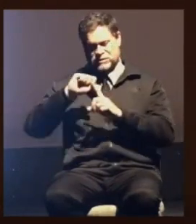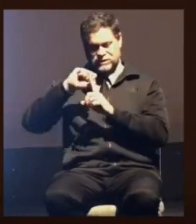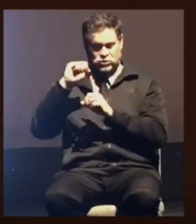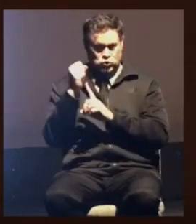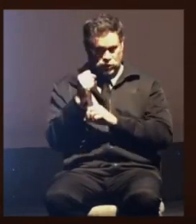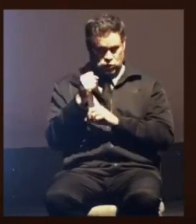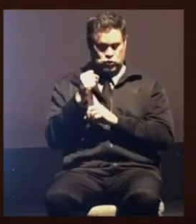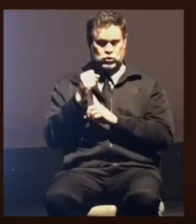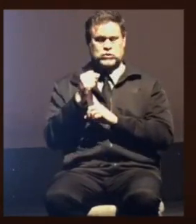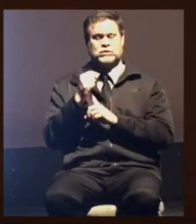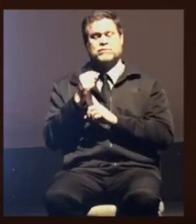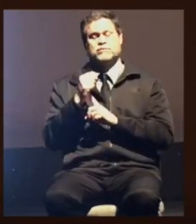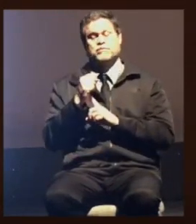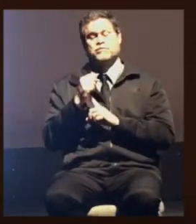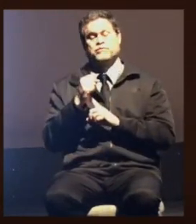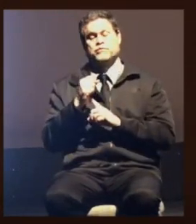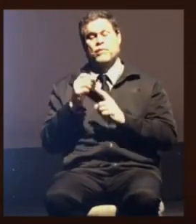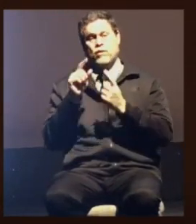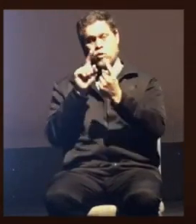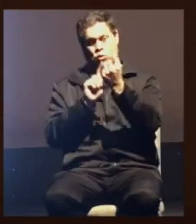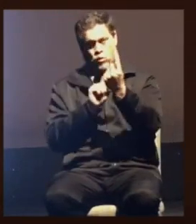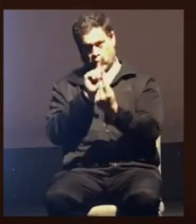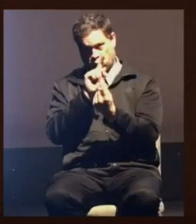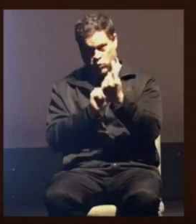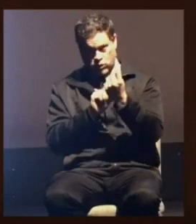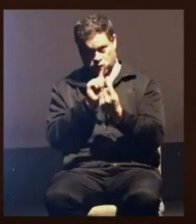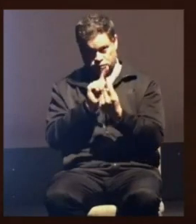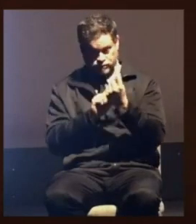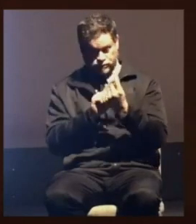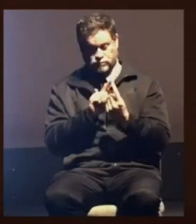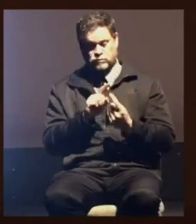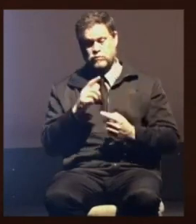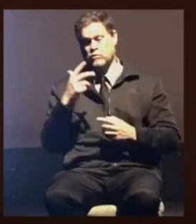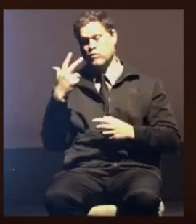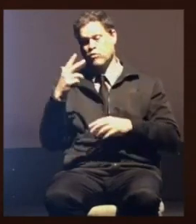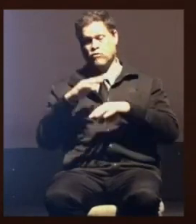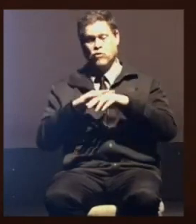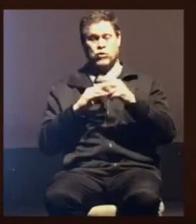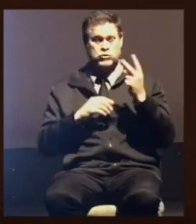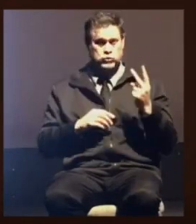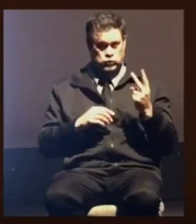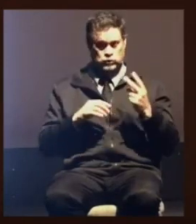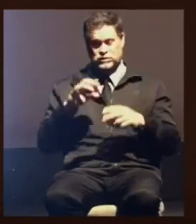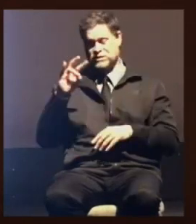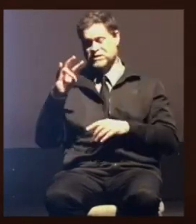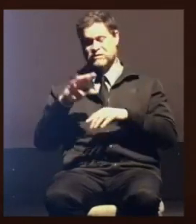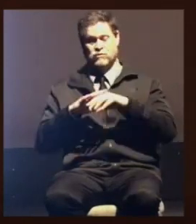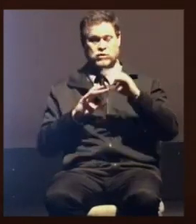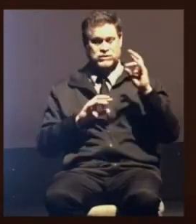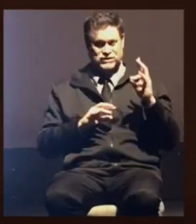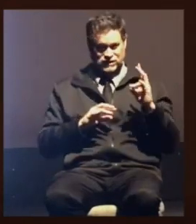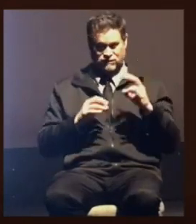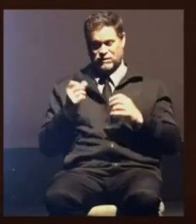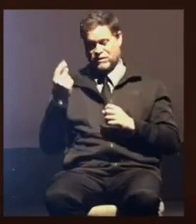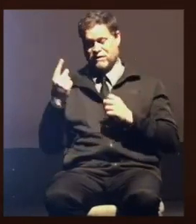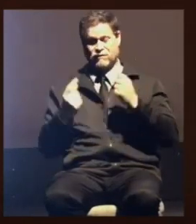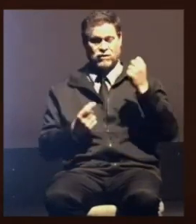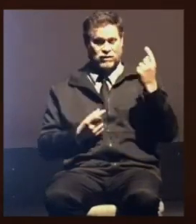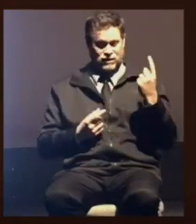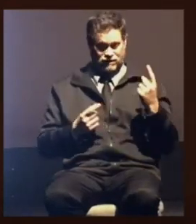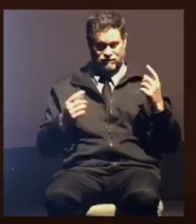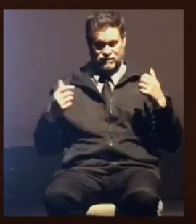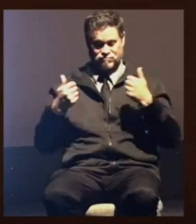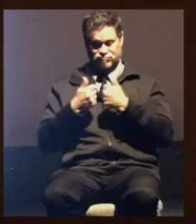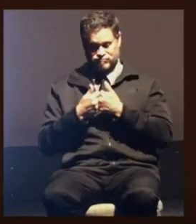situations where you're going one-on-one, you're going 3-on-2, you're going 7-on-7, you're going